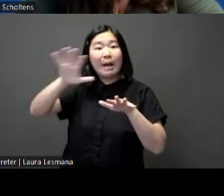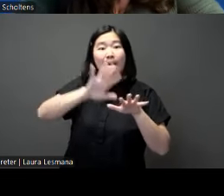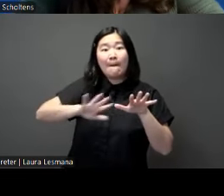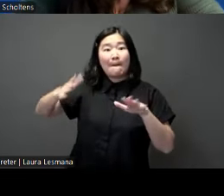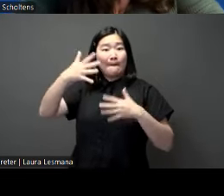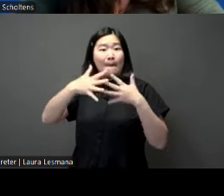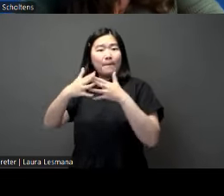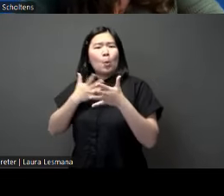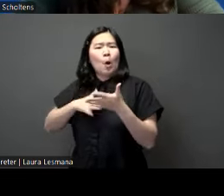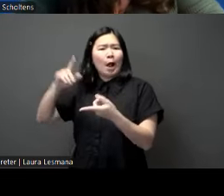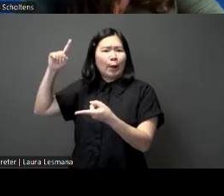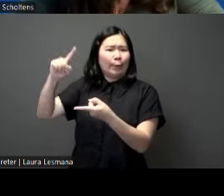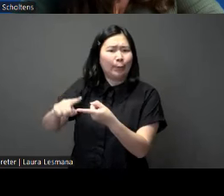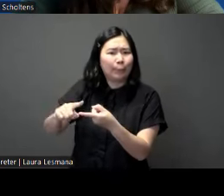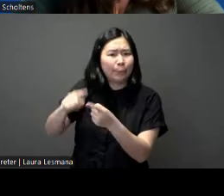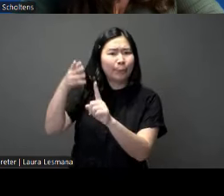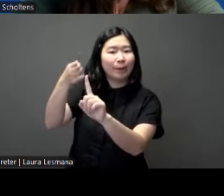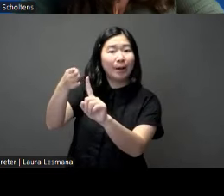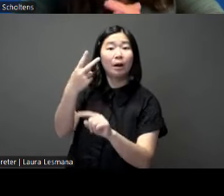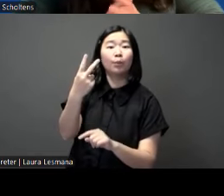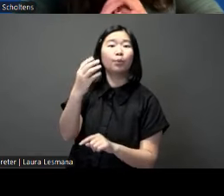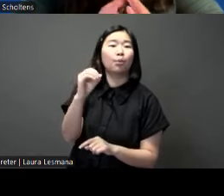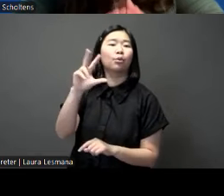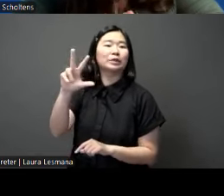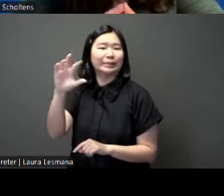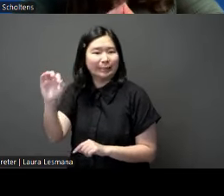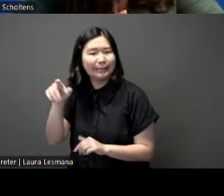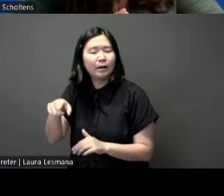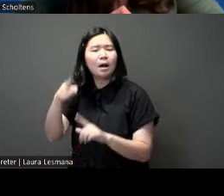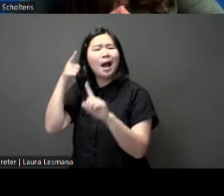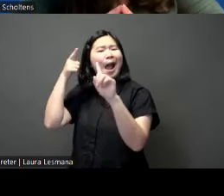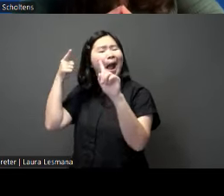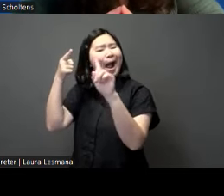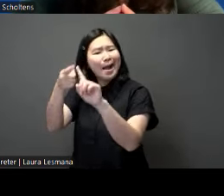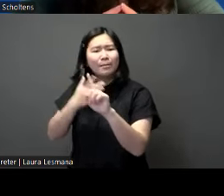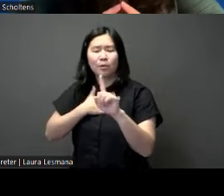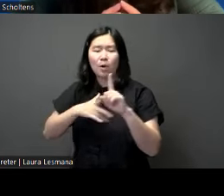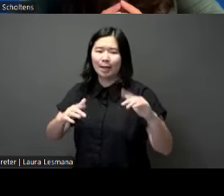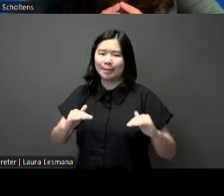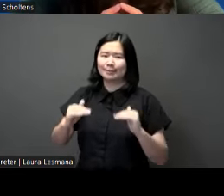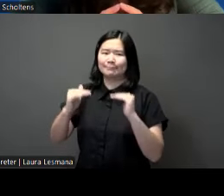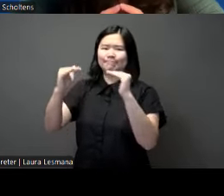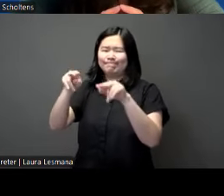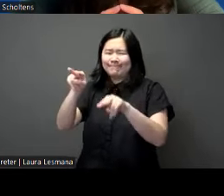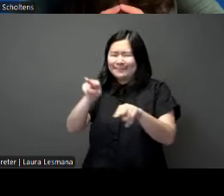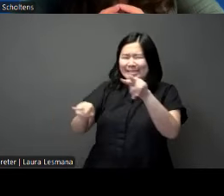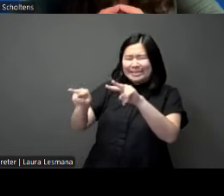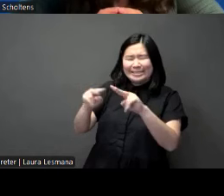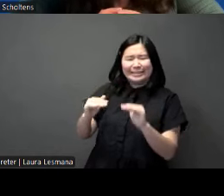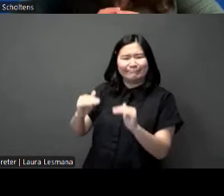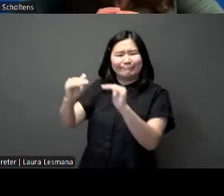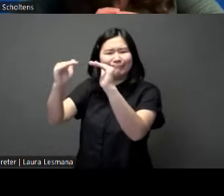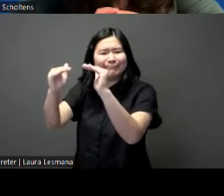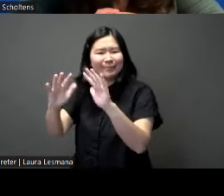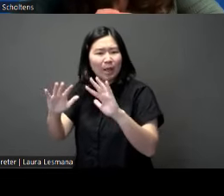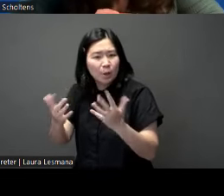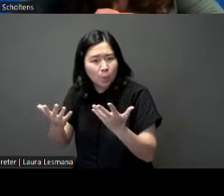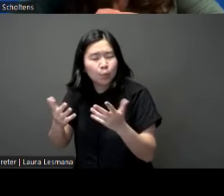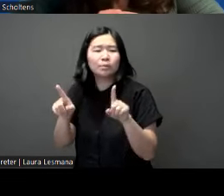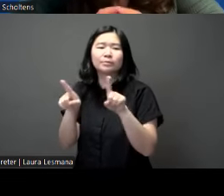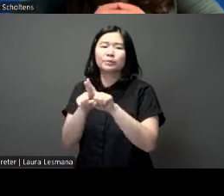and strengthening governance and financing. We'll be exploring tools and approaches to integrate social determinants into